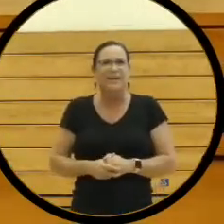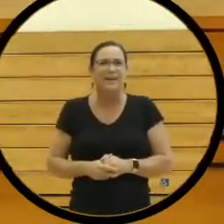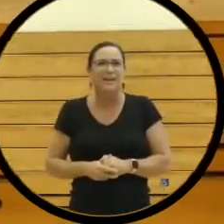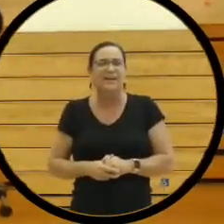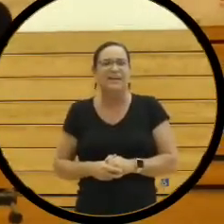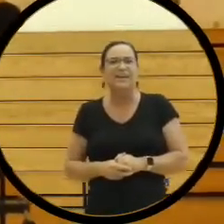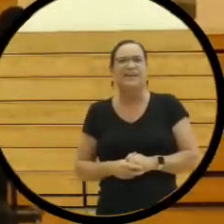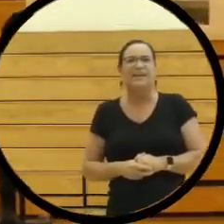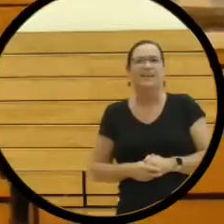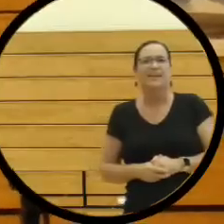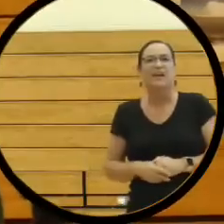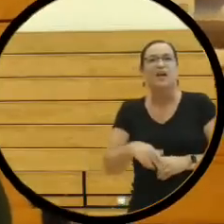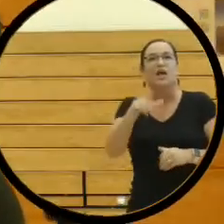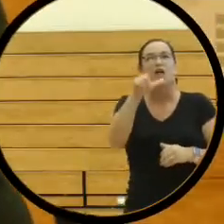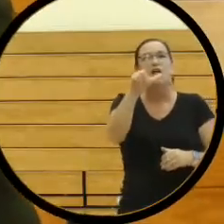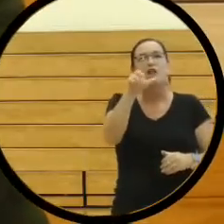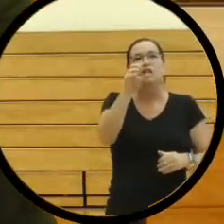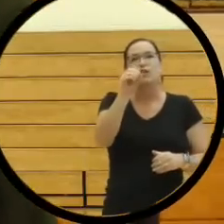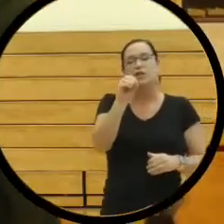Yeah, Lauihi,